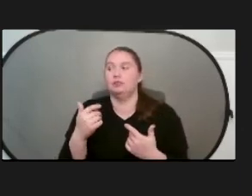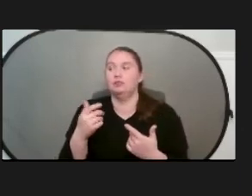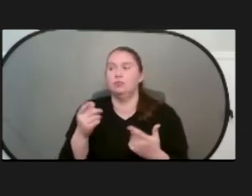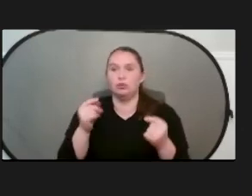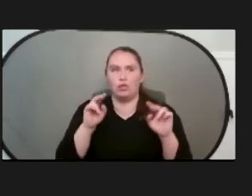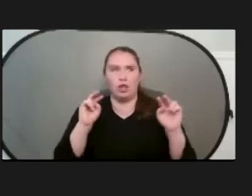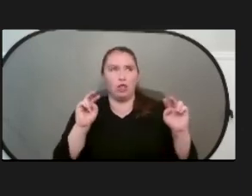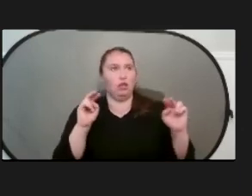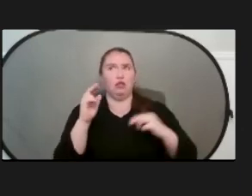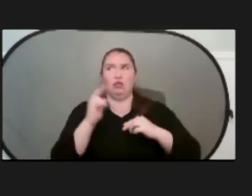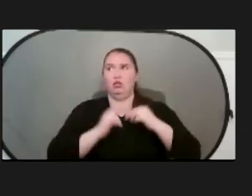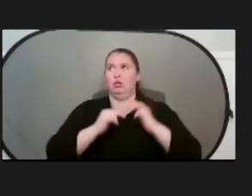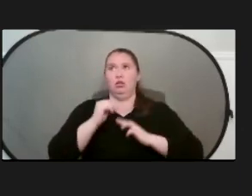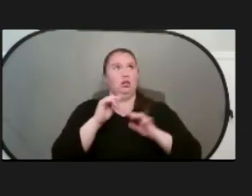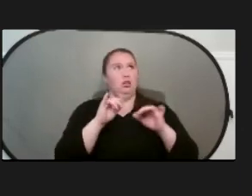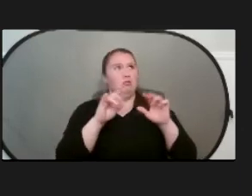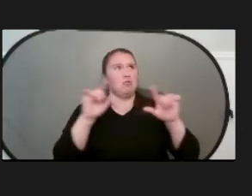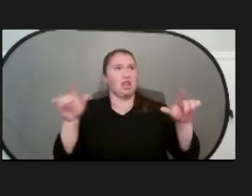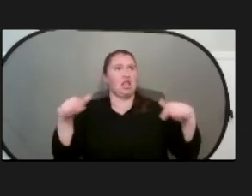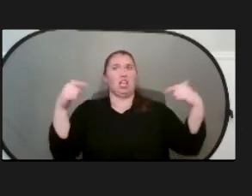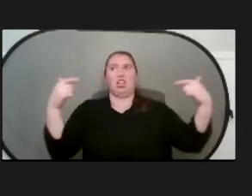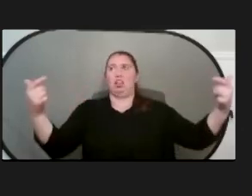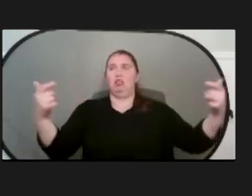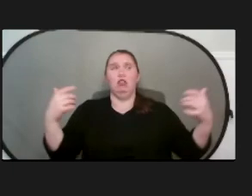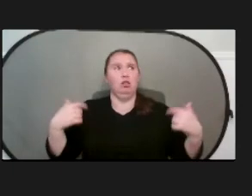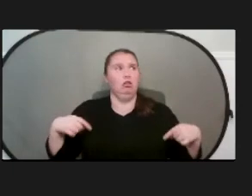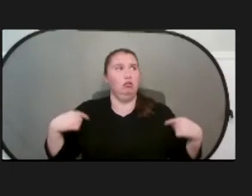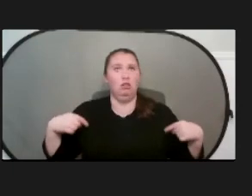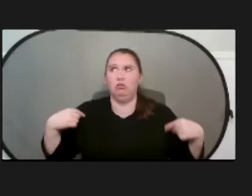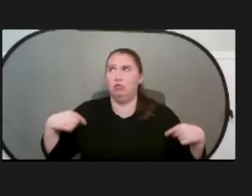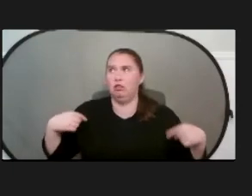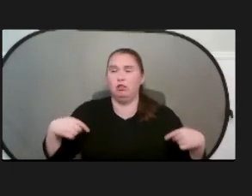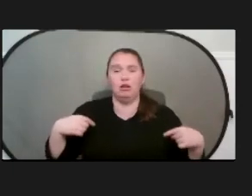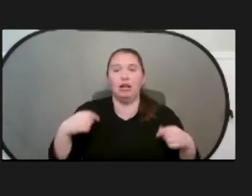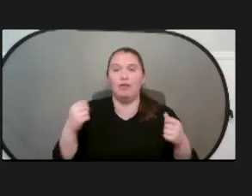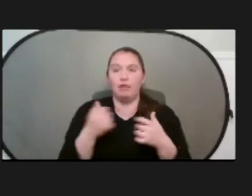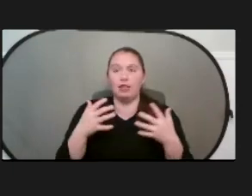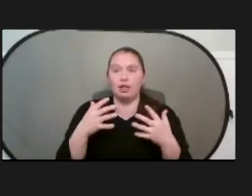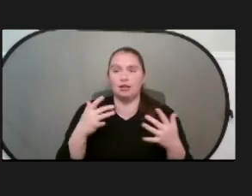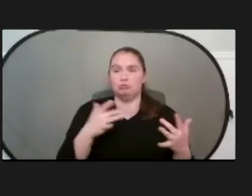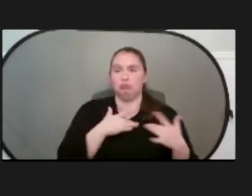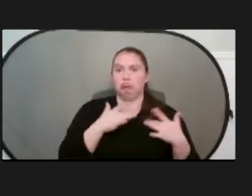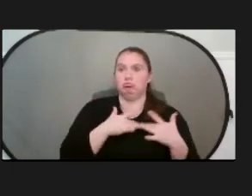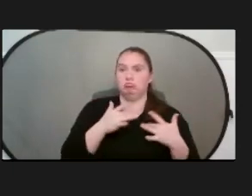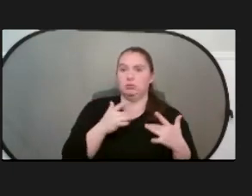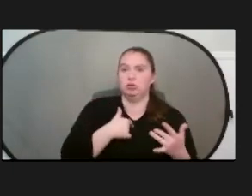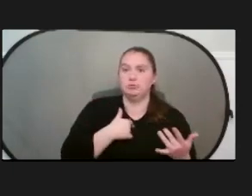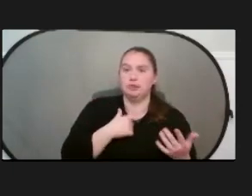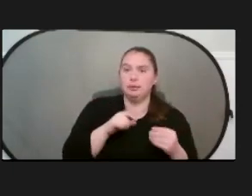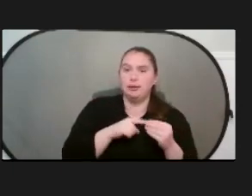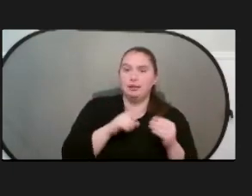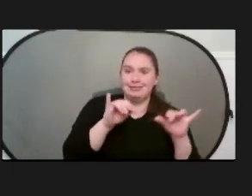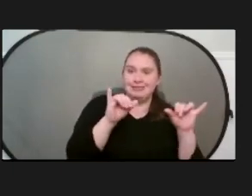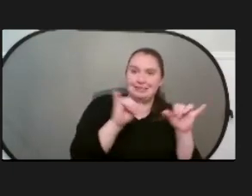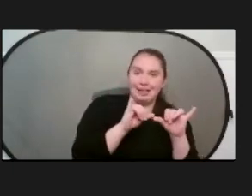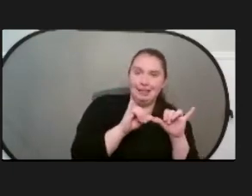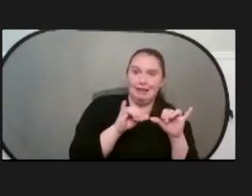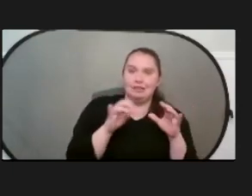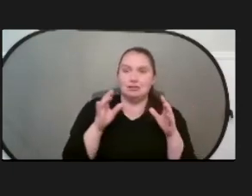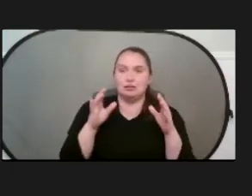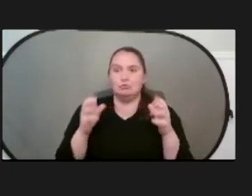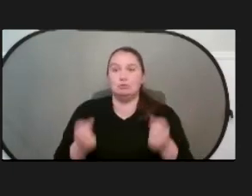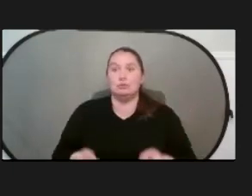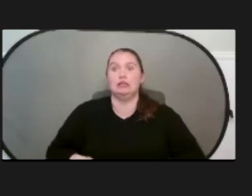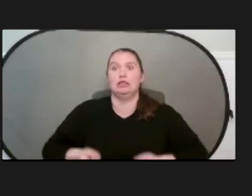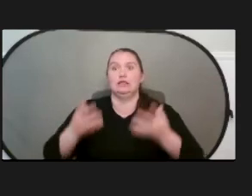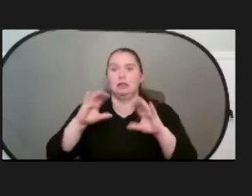this. Yeah. Anything else that's concerned me as far as the size of a massive school. So I just kind of wanted to put my